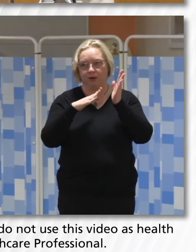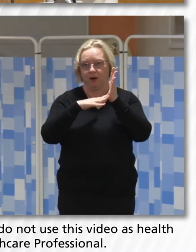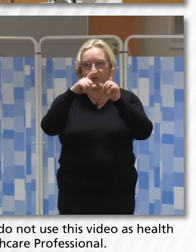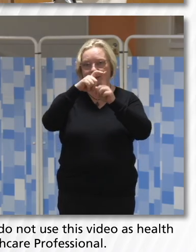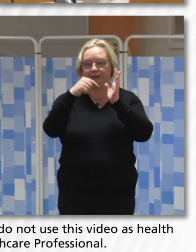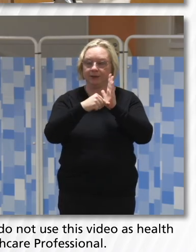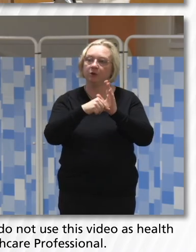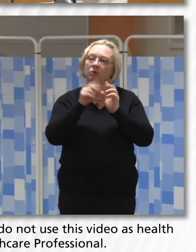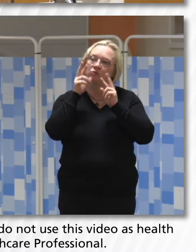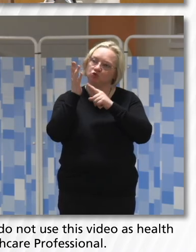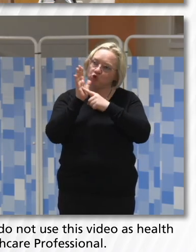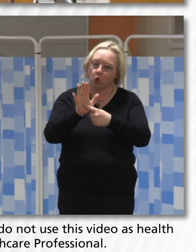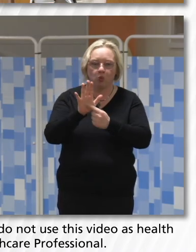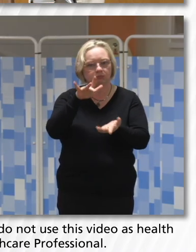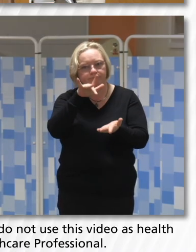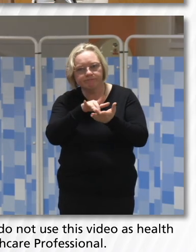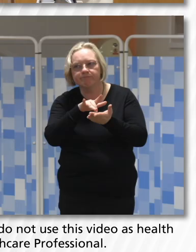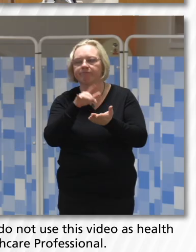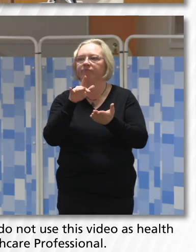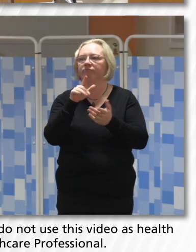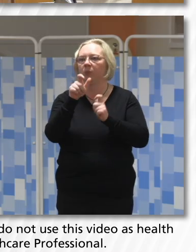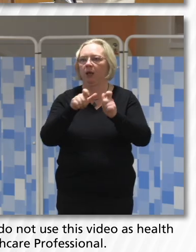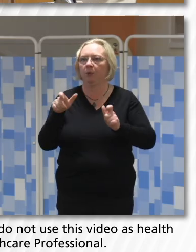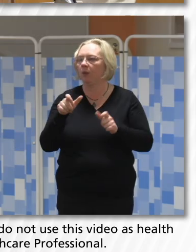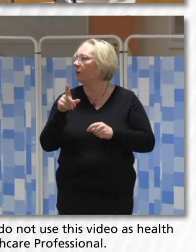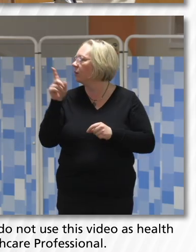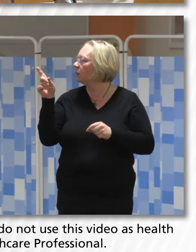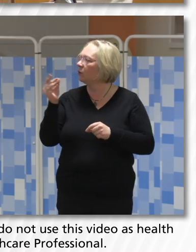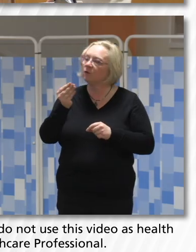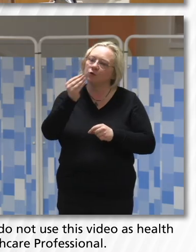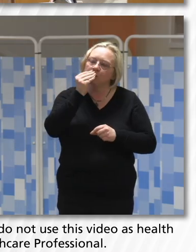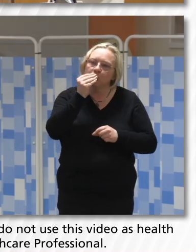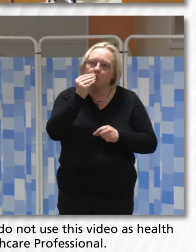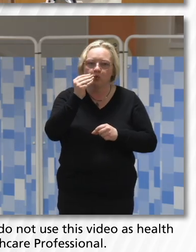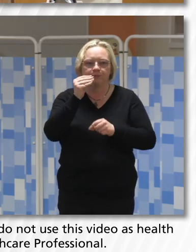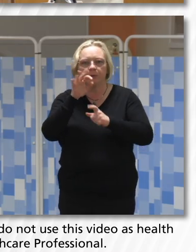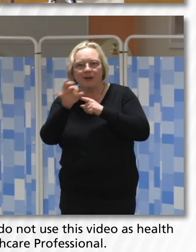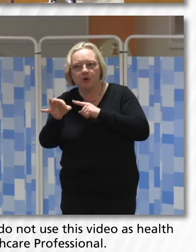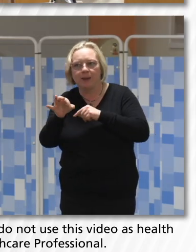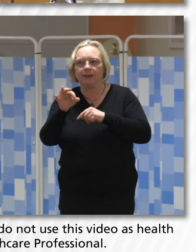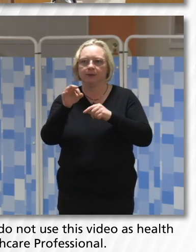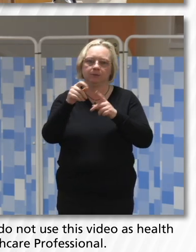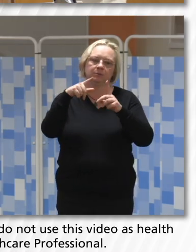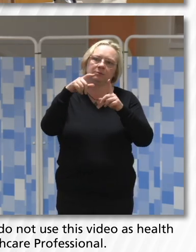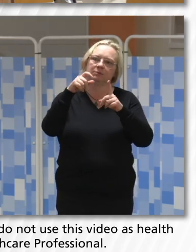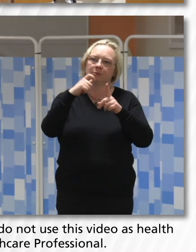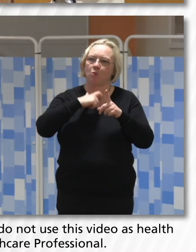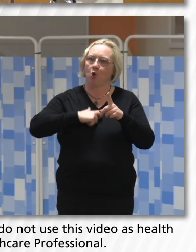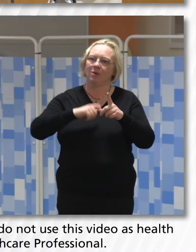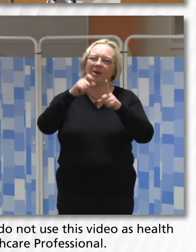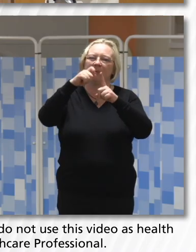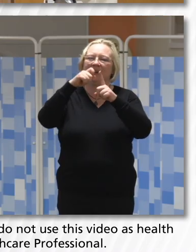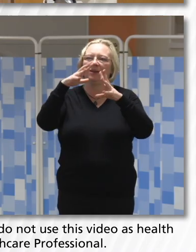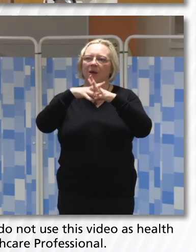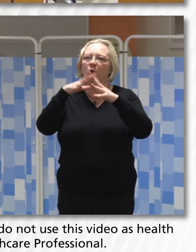the core people, the neurologist or geriatrician, the speech therapist, the person with Parkinson's and their carer